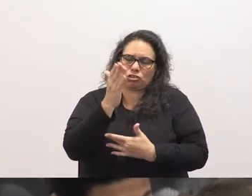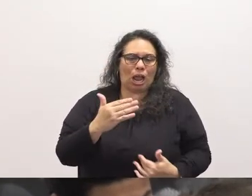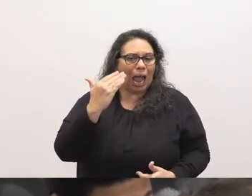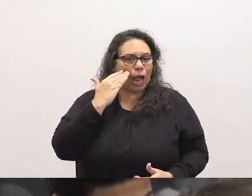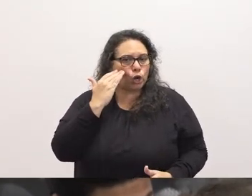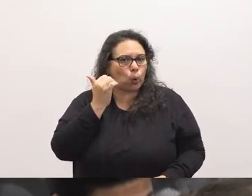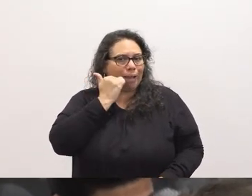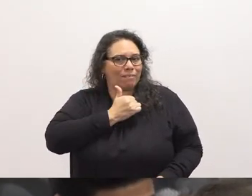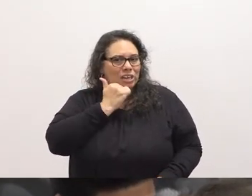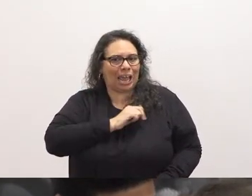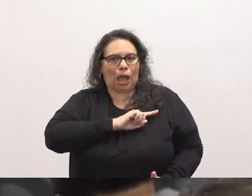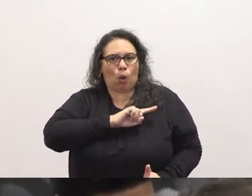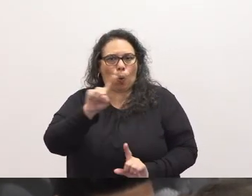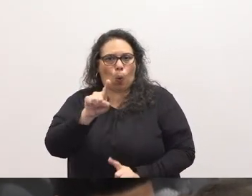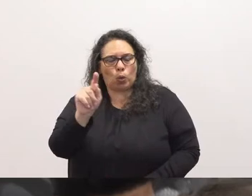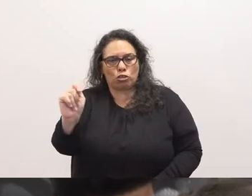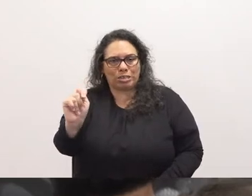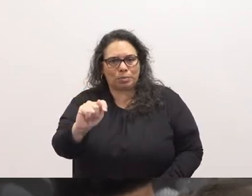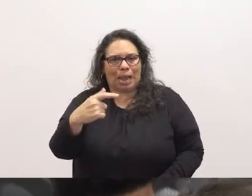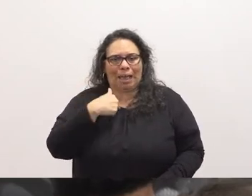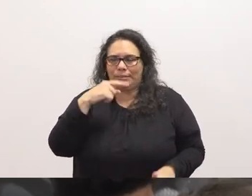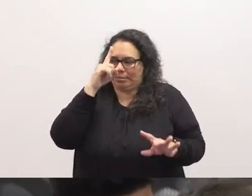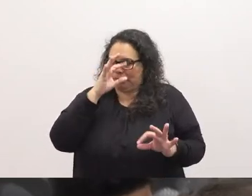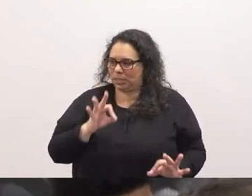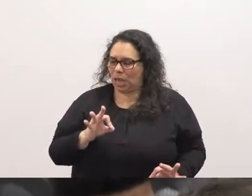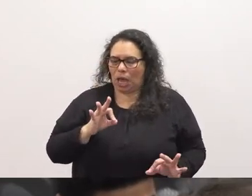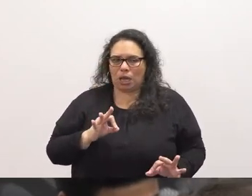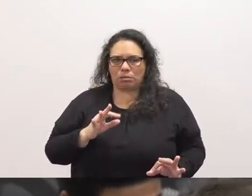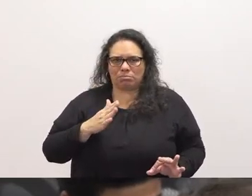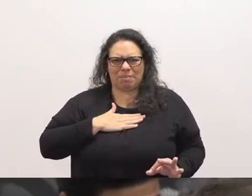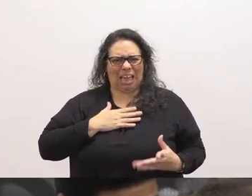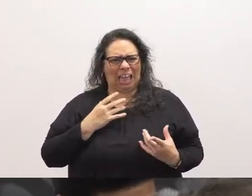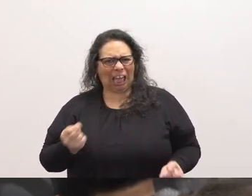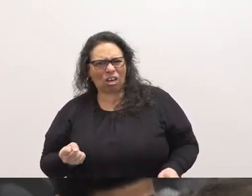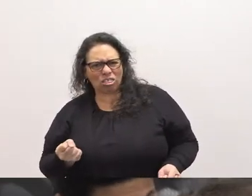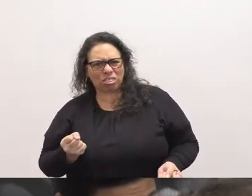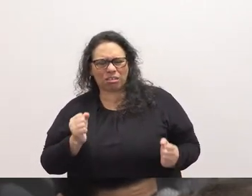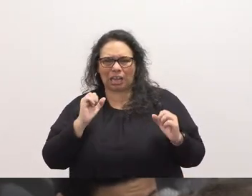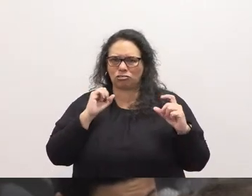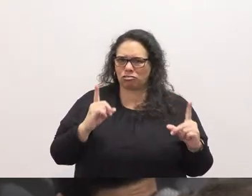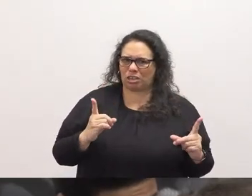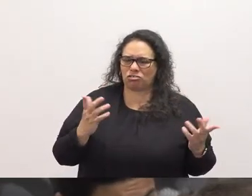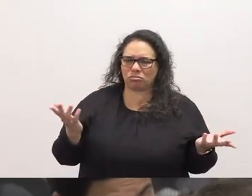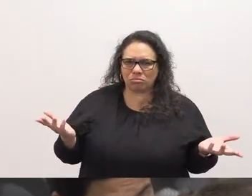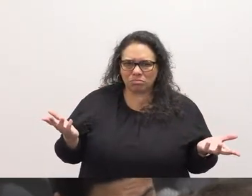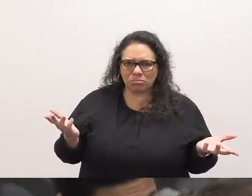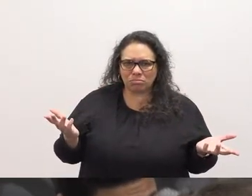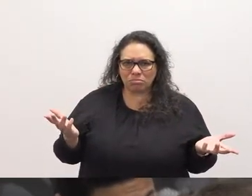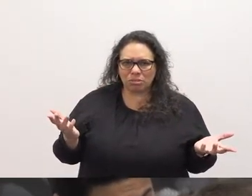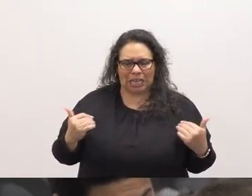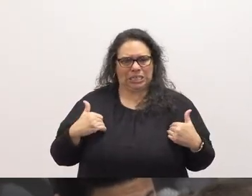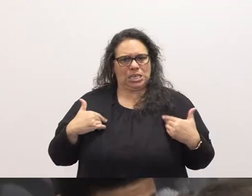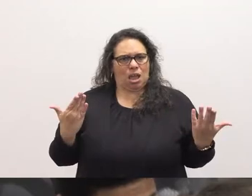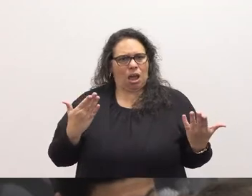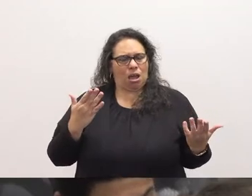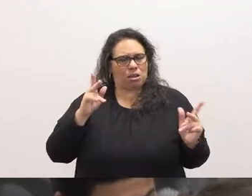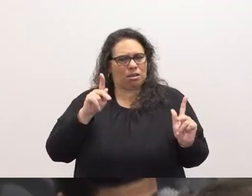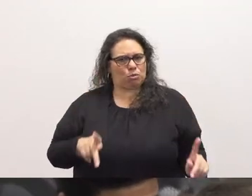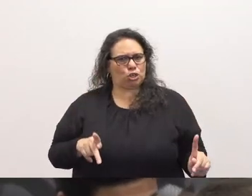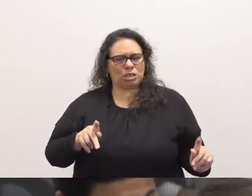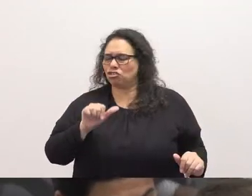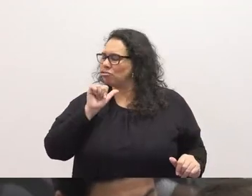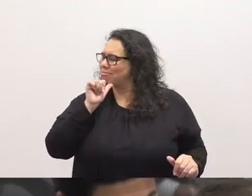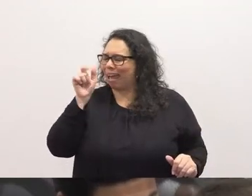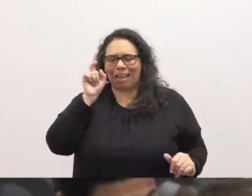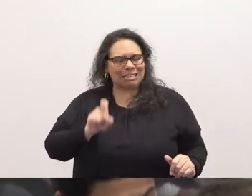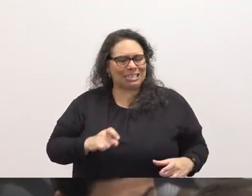every day I go to the restroom, I have to decide between my health and my education. As a young person, I should not